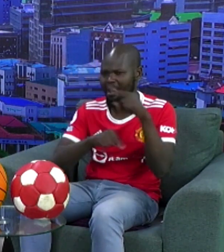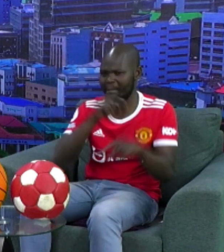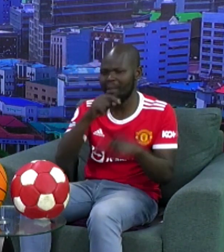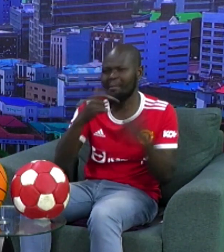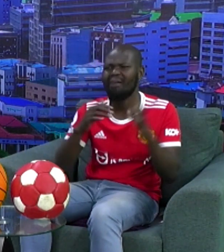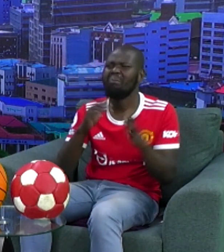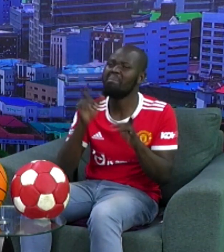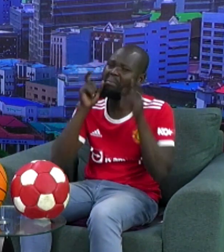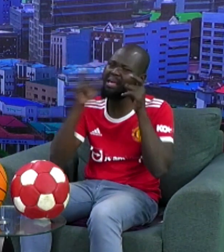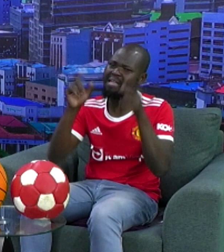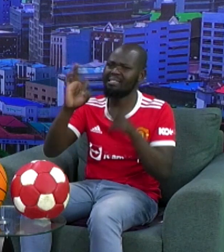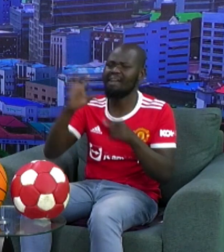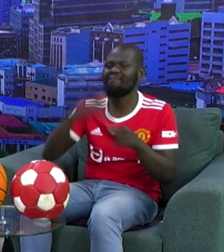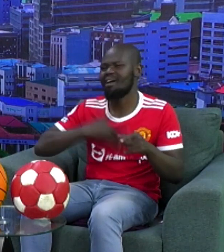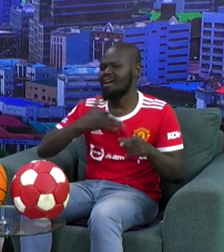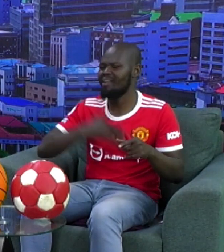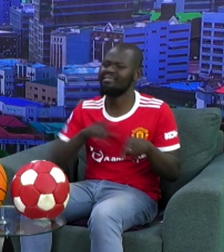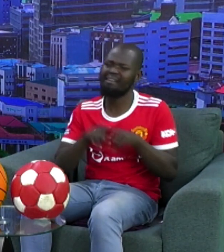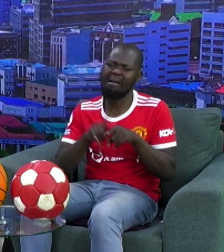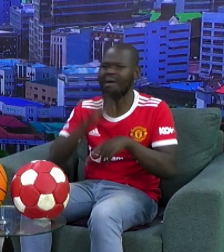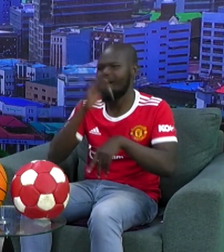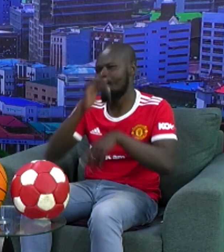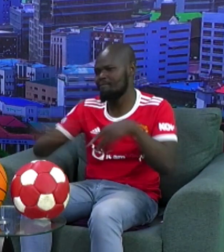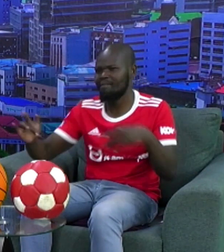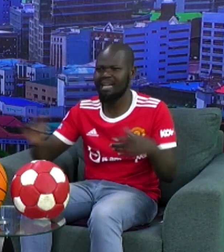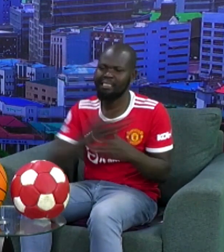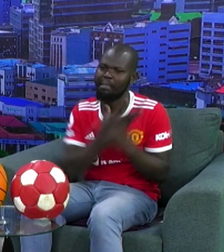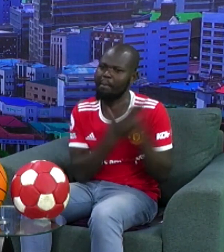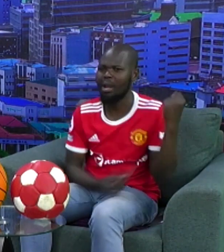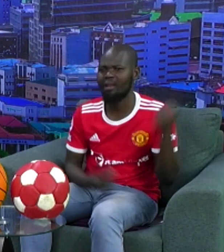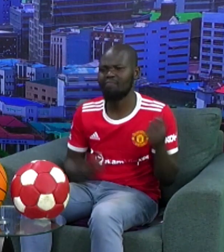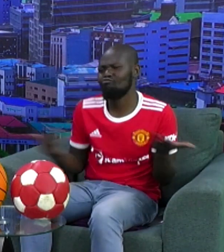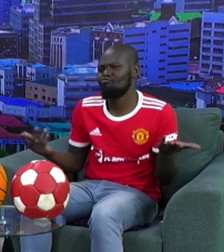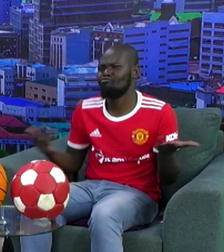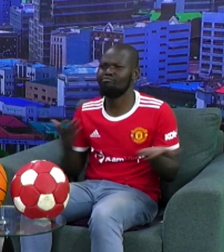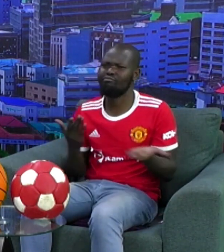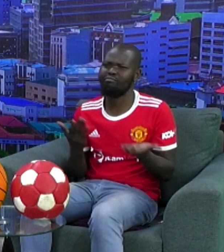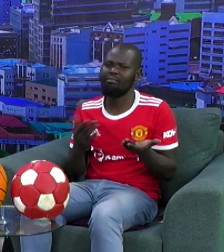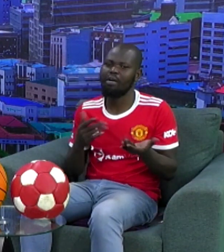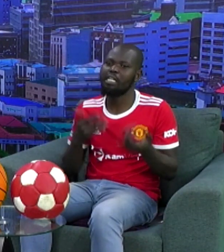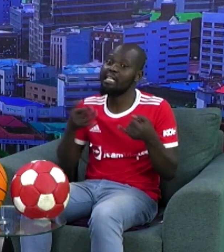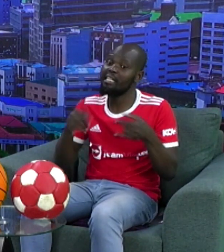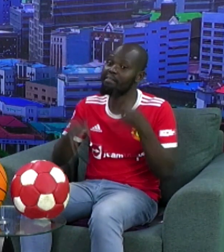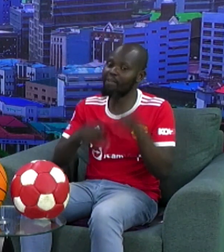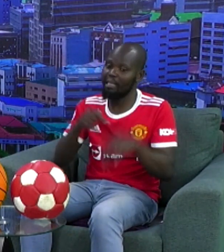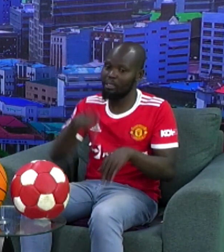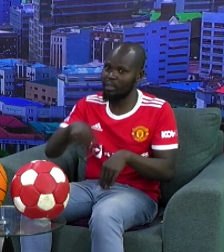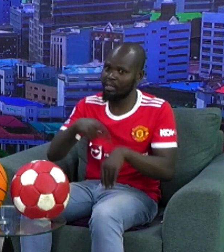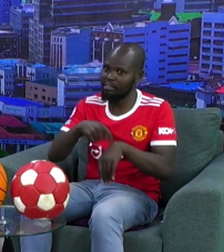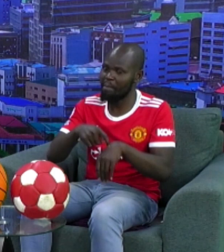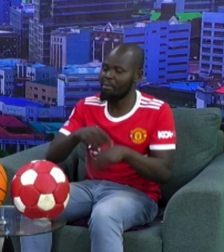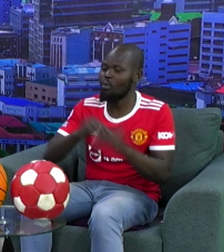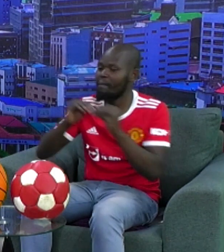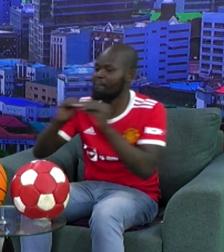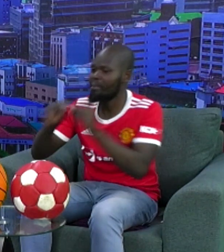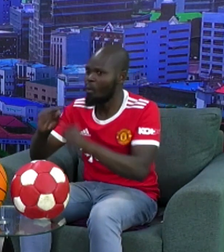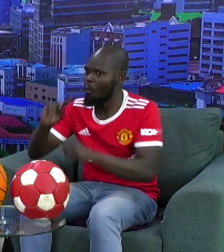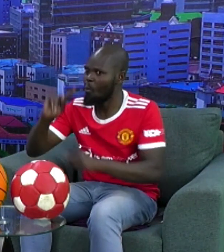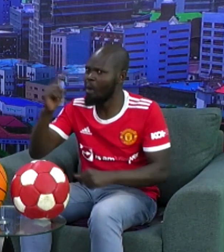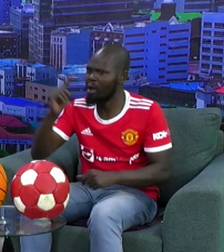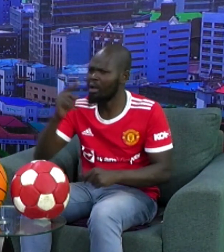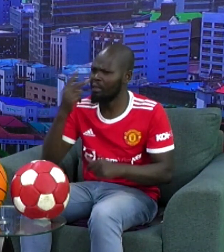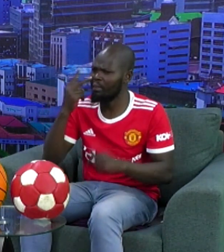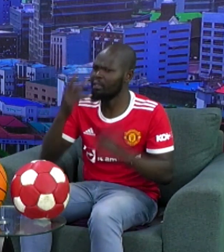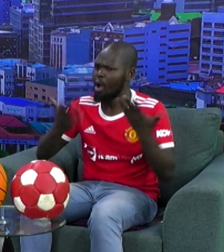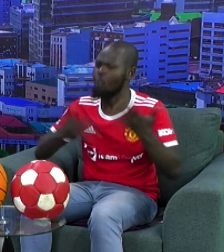I think the problem is the coach. They are really playing a blame game, and that is really affecting the morale and disappointing the players. But